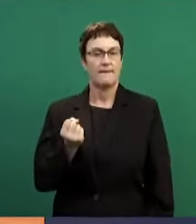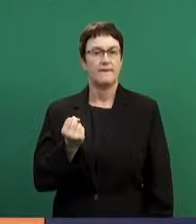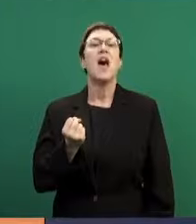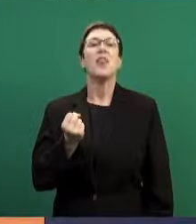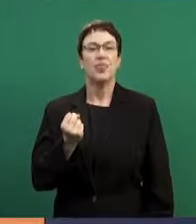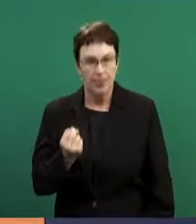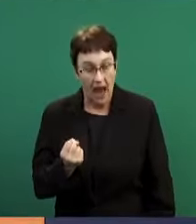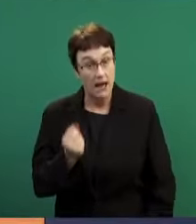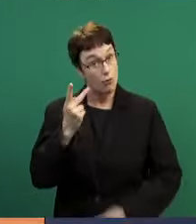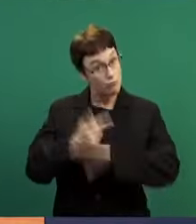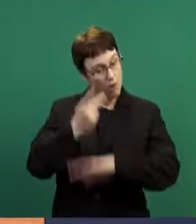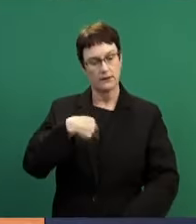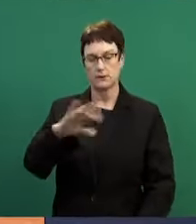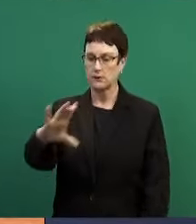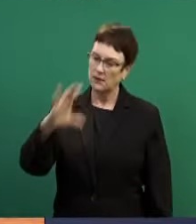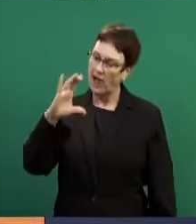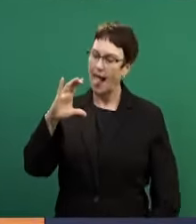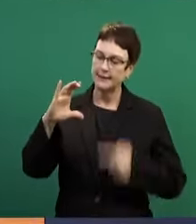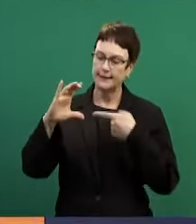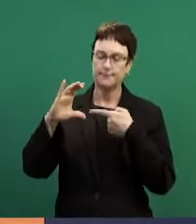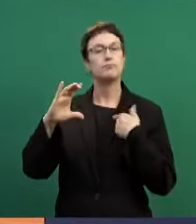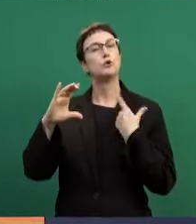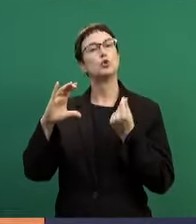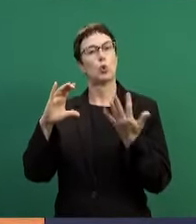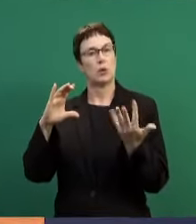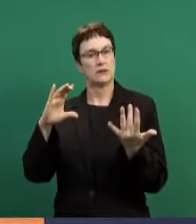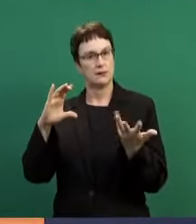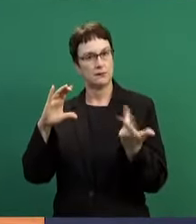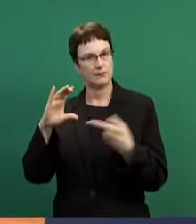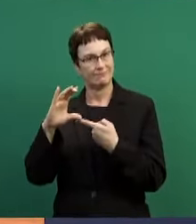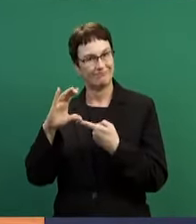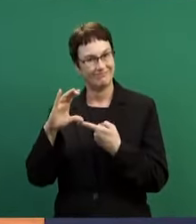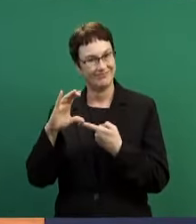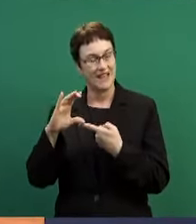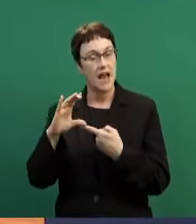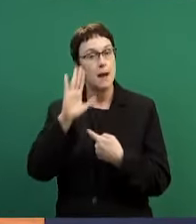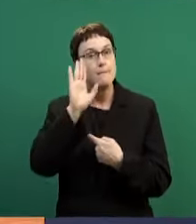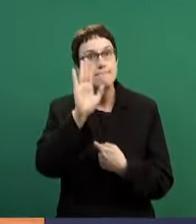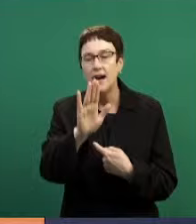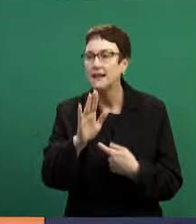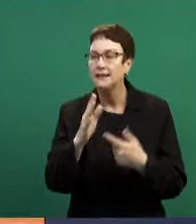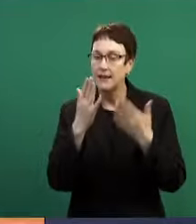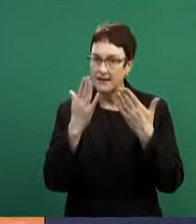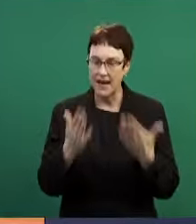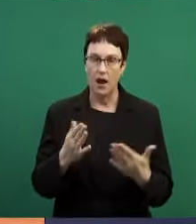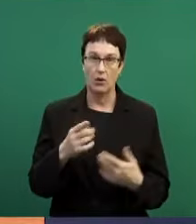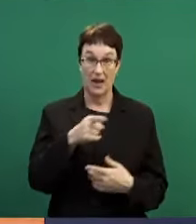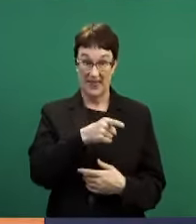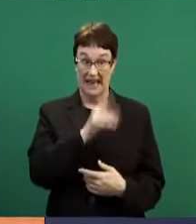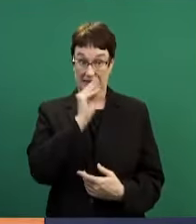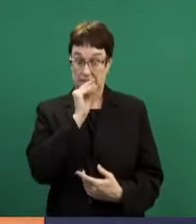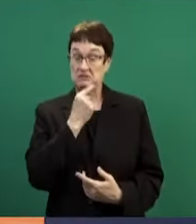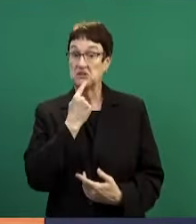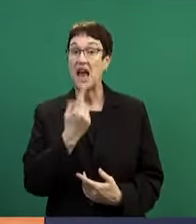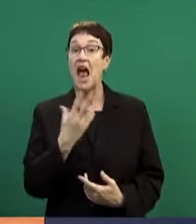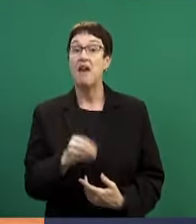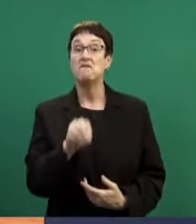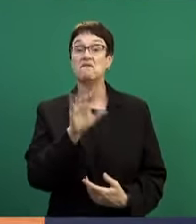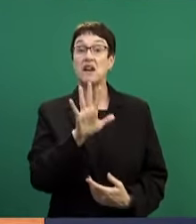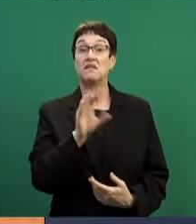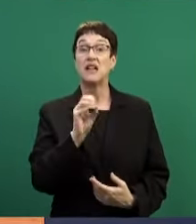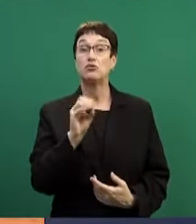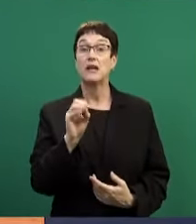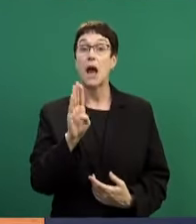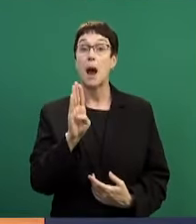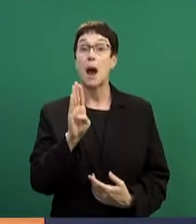do with the profit. The figure fluctuates, but for now, let's just work with the 500 billion because that's what everybody talks about.